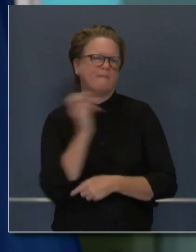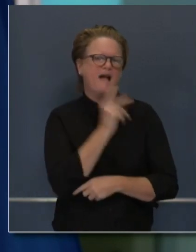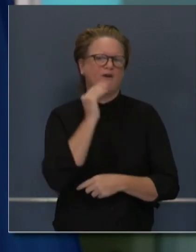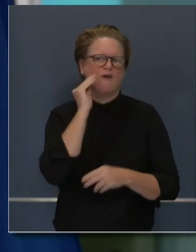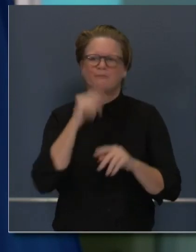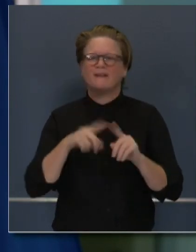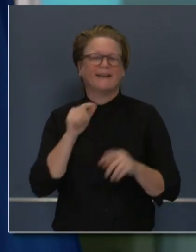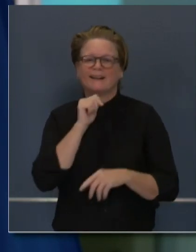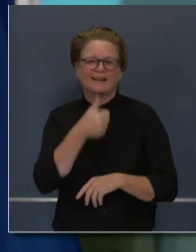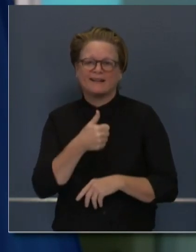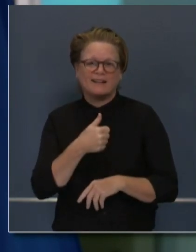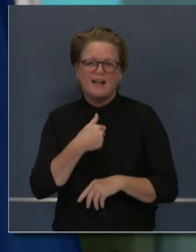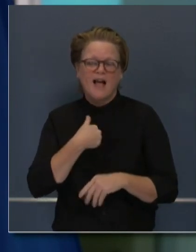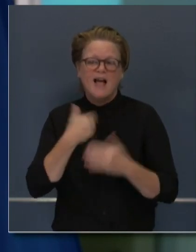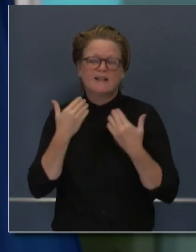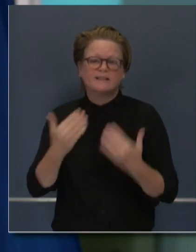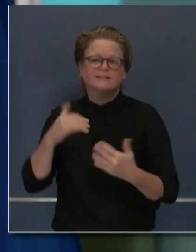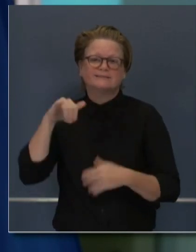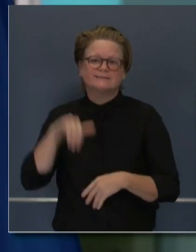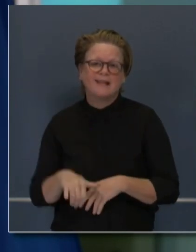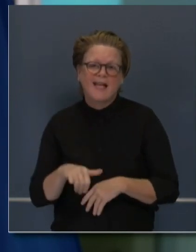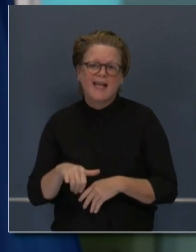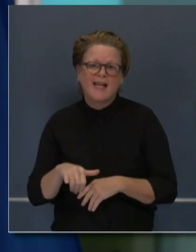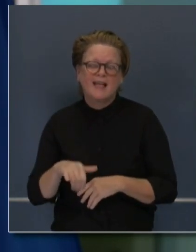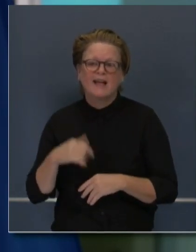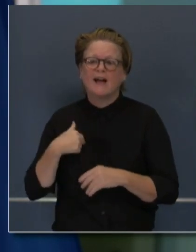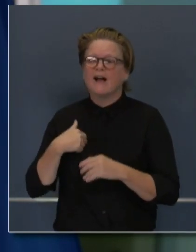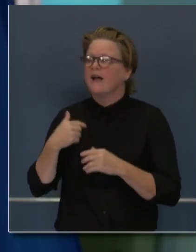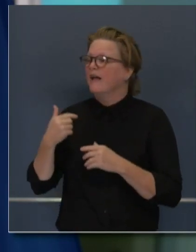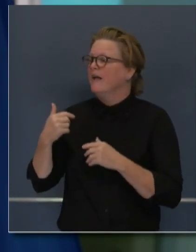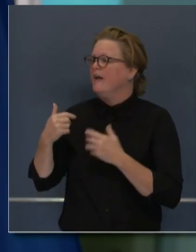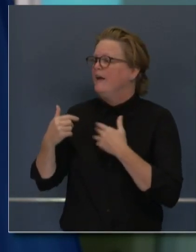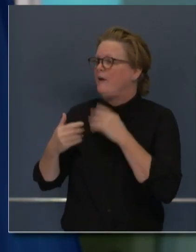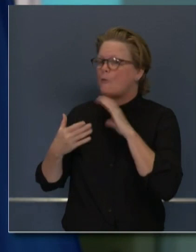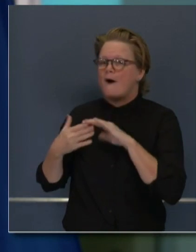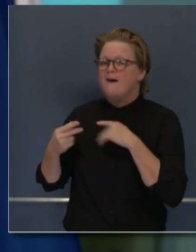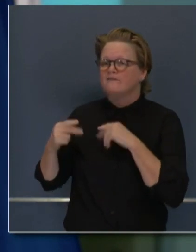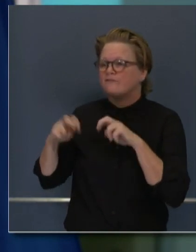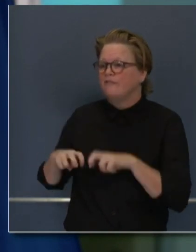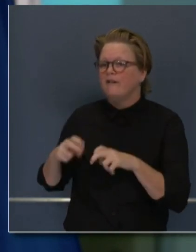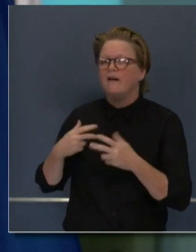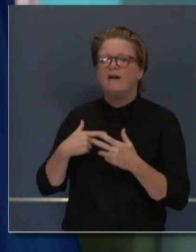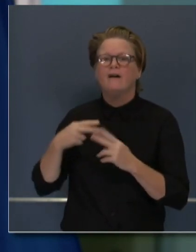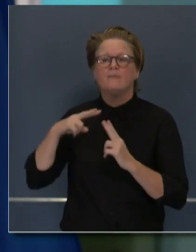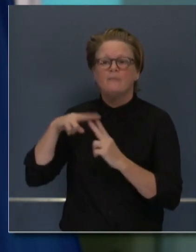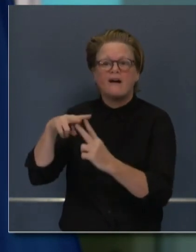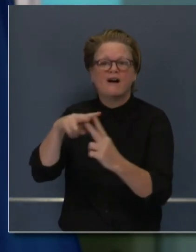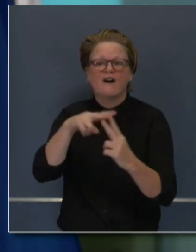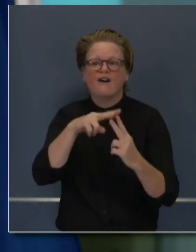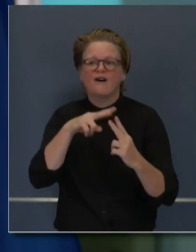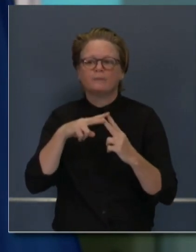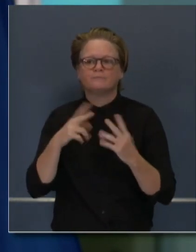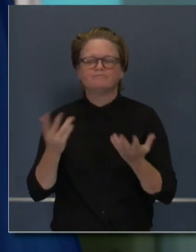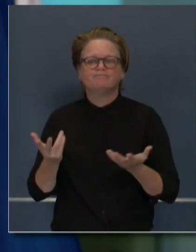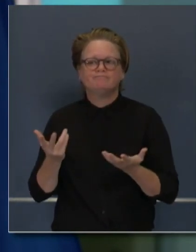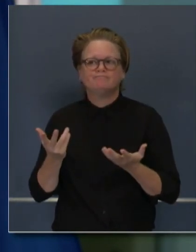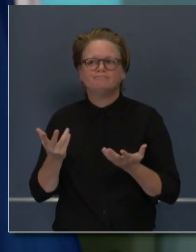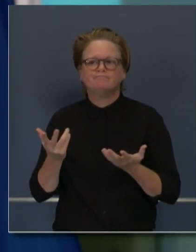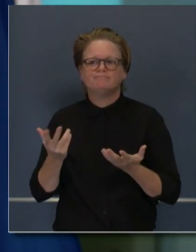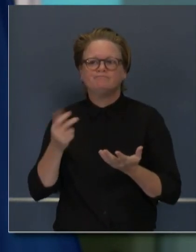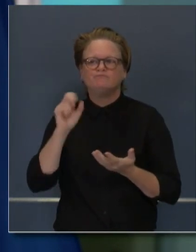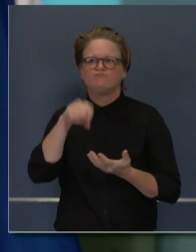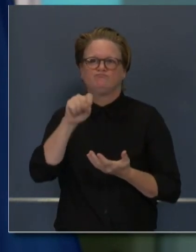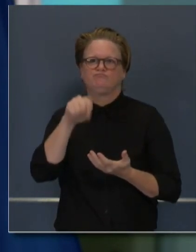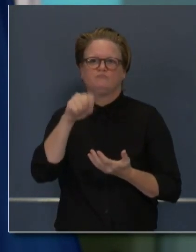with my wife and a number of other couples that were outside the household. And you can quibble about the guidelines, et cetera, but the